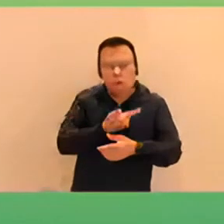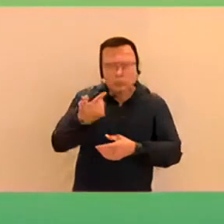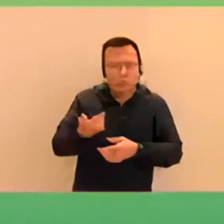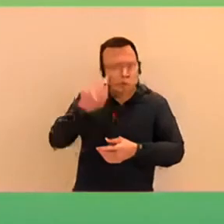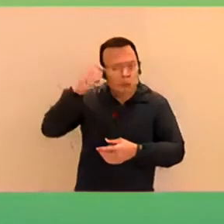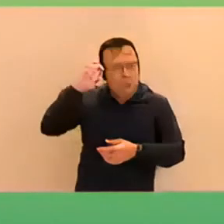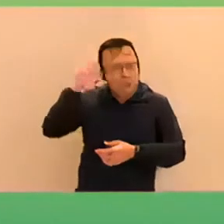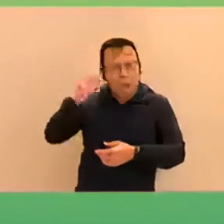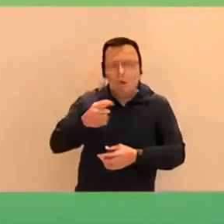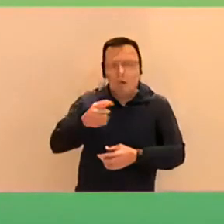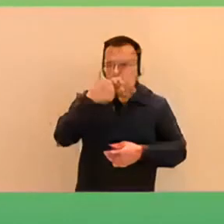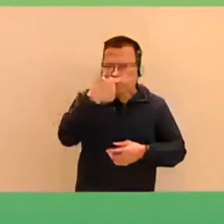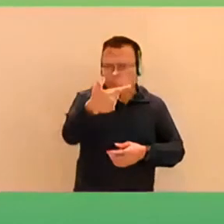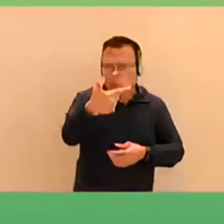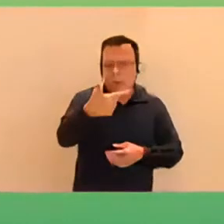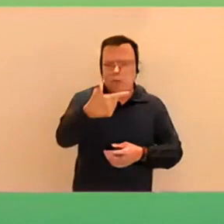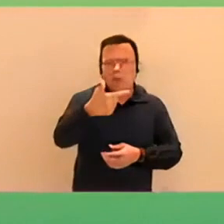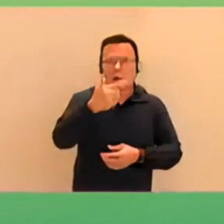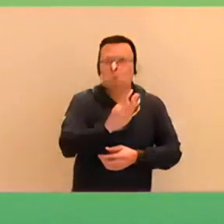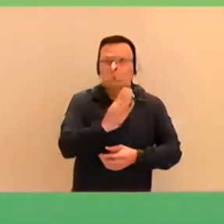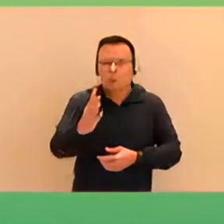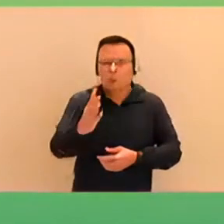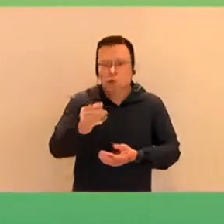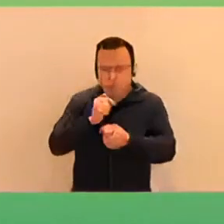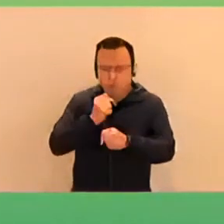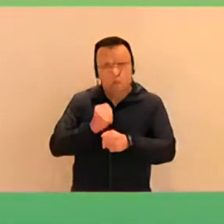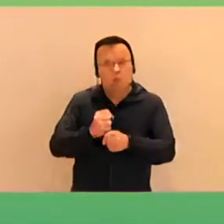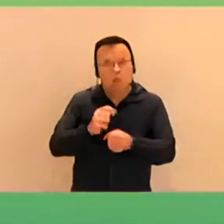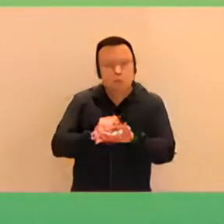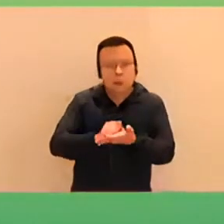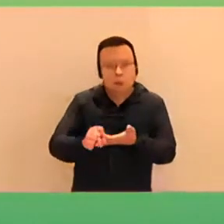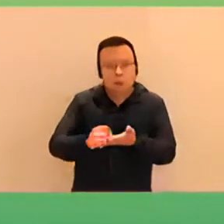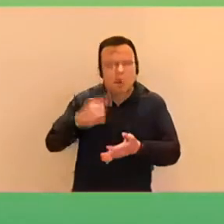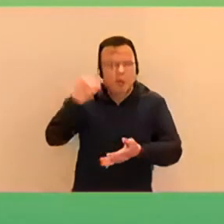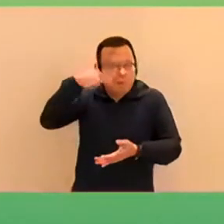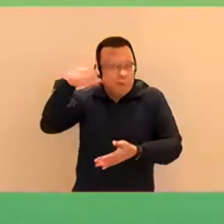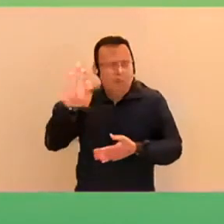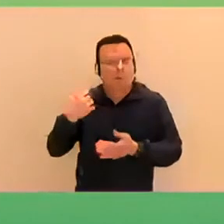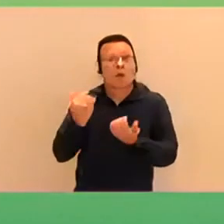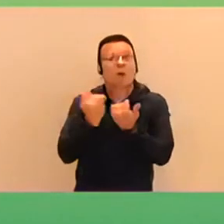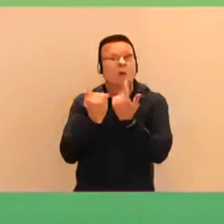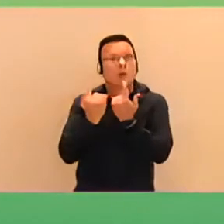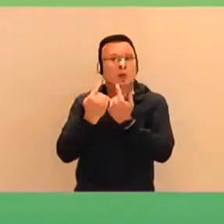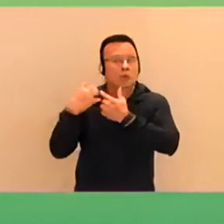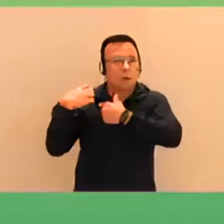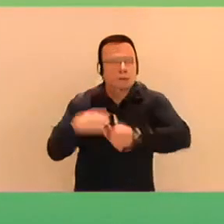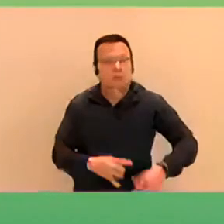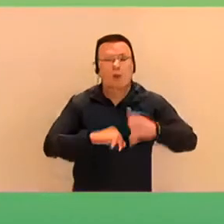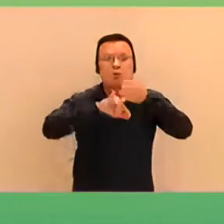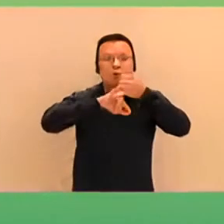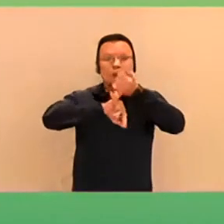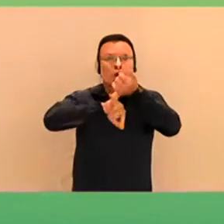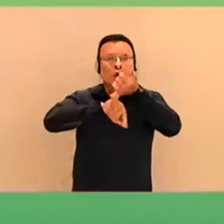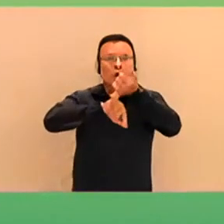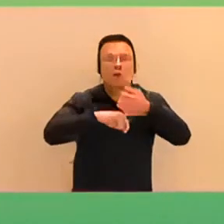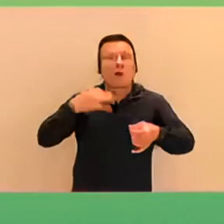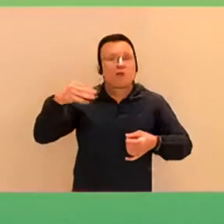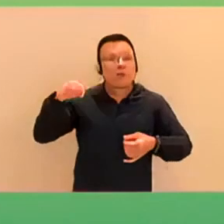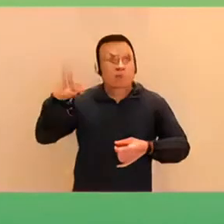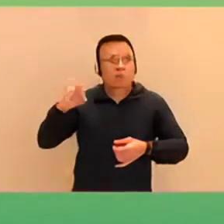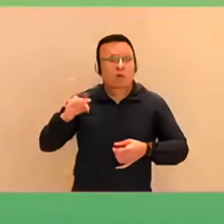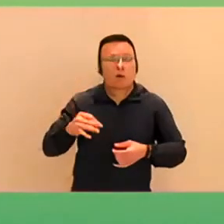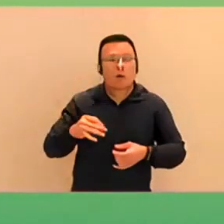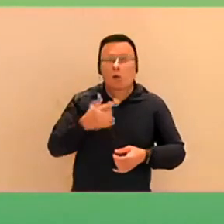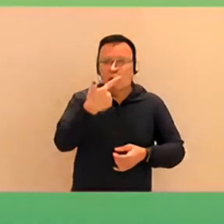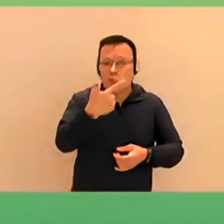in Beijing, Shanghai, and United States and France. We try to understand what happens. And they speak a different kind of